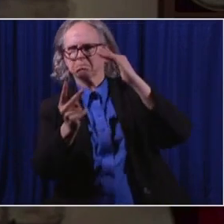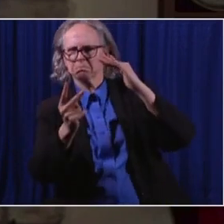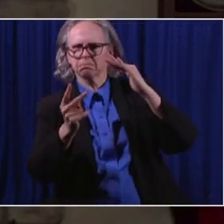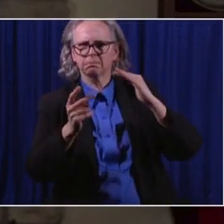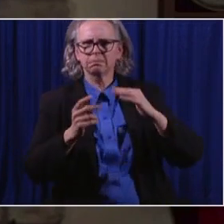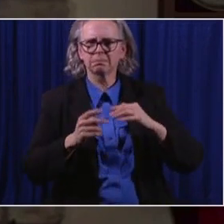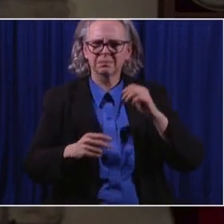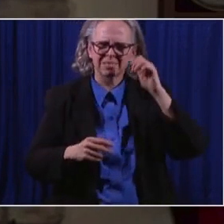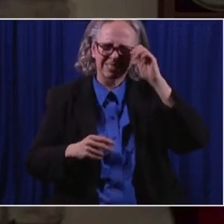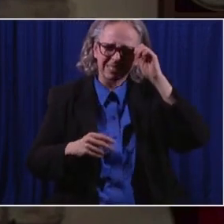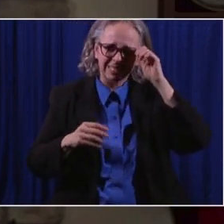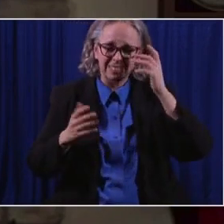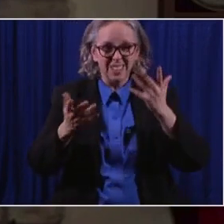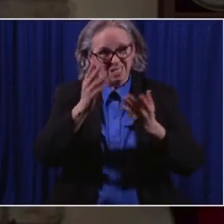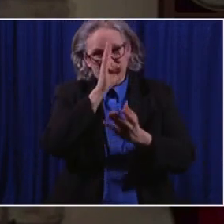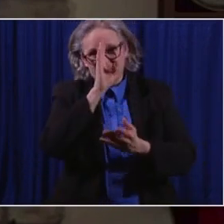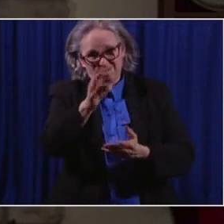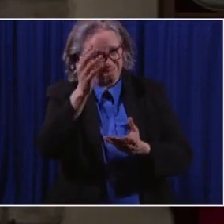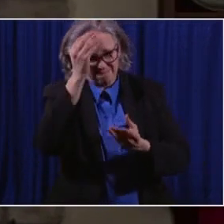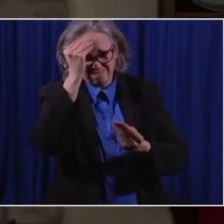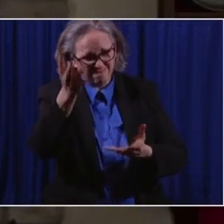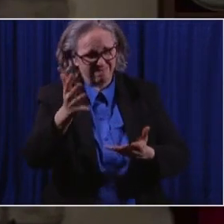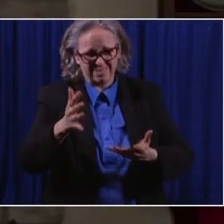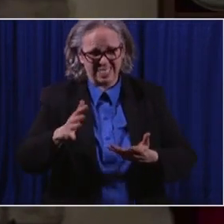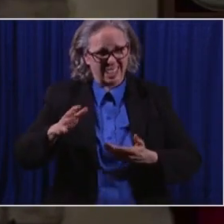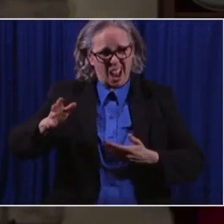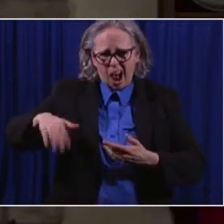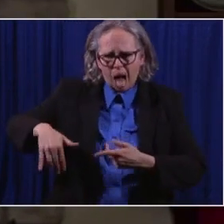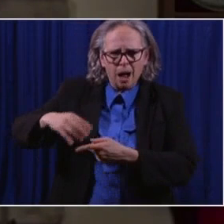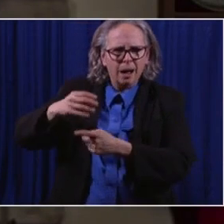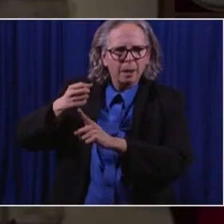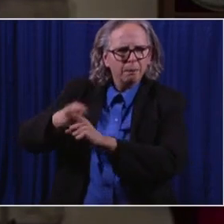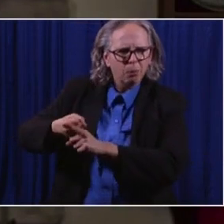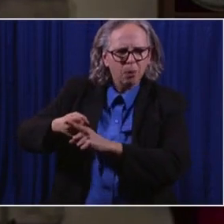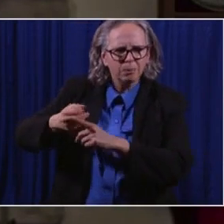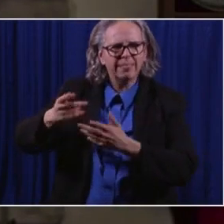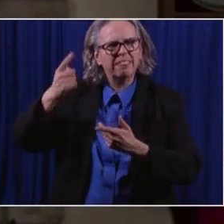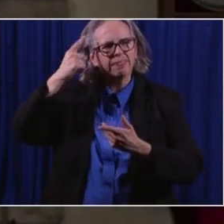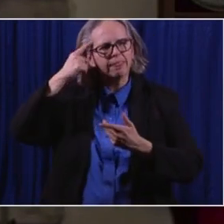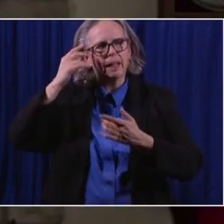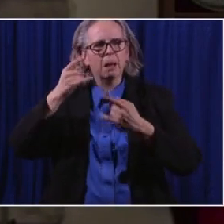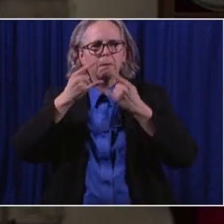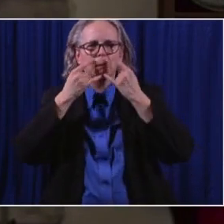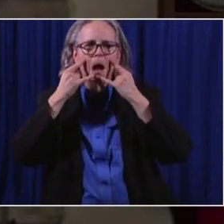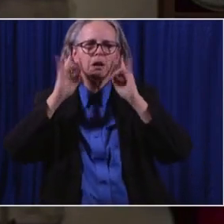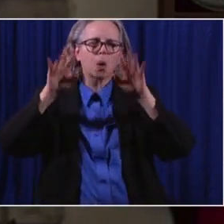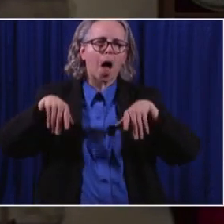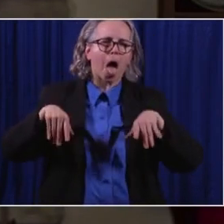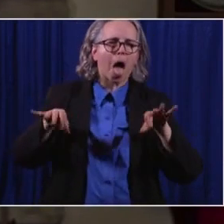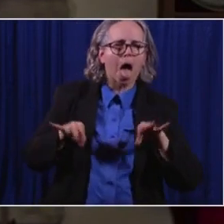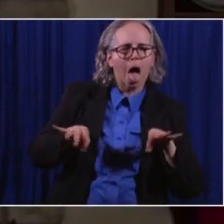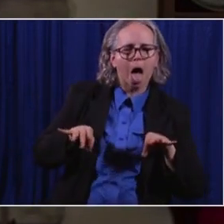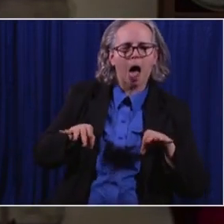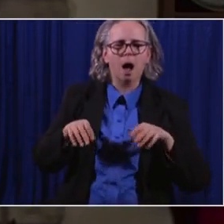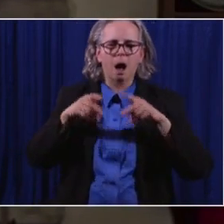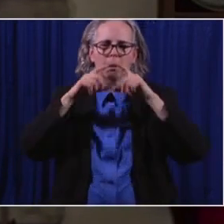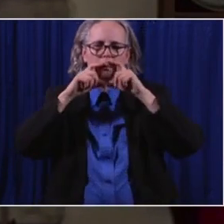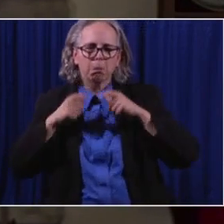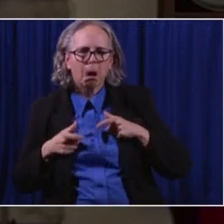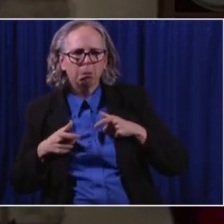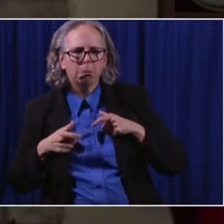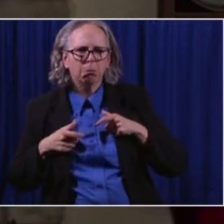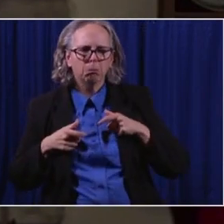in the rural areas, because they had not seen it early, the mask wearing was not as high. And so for a while, you